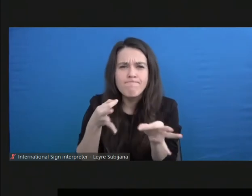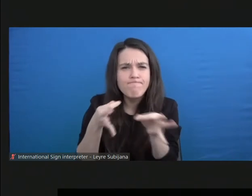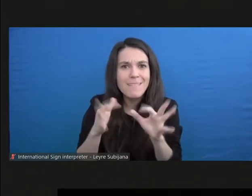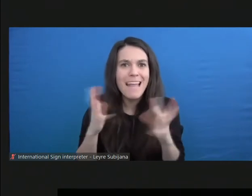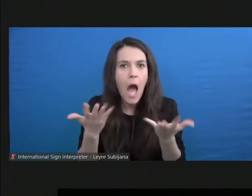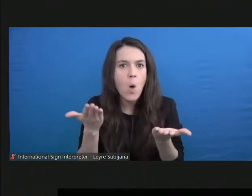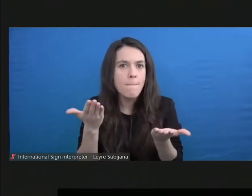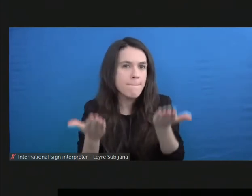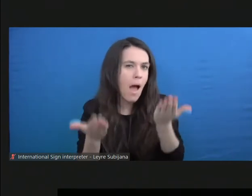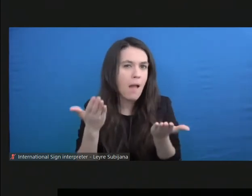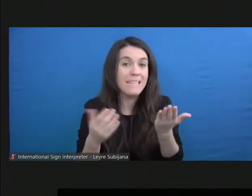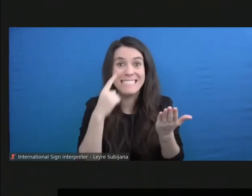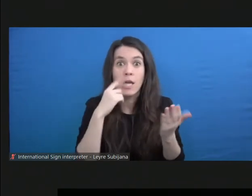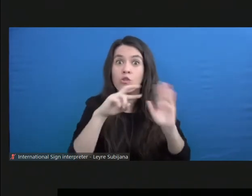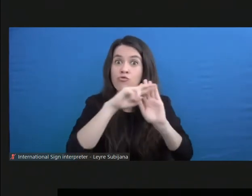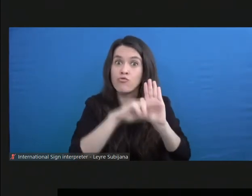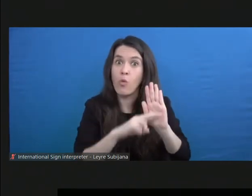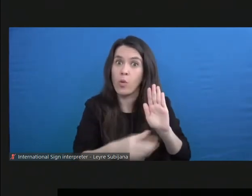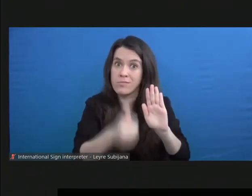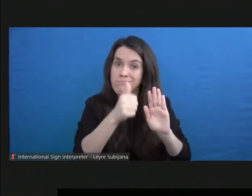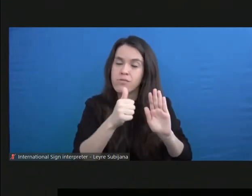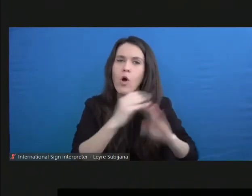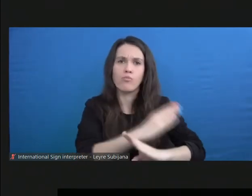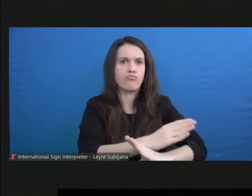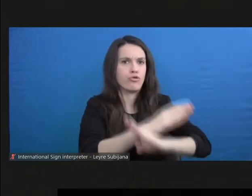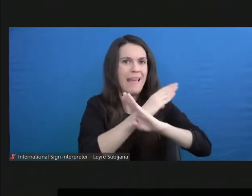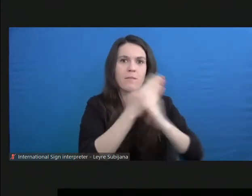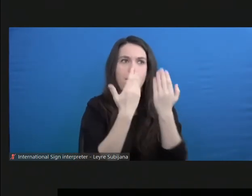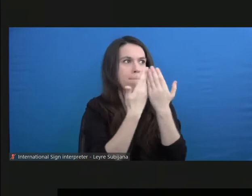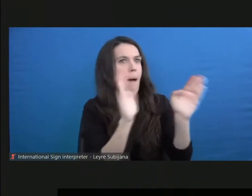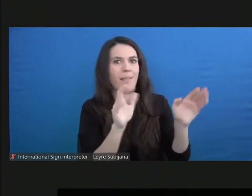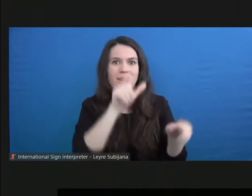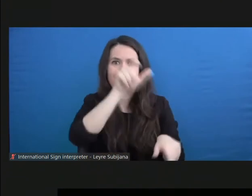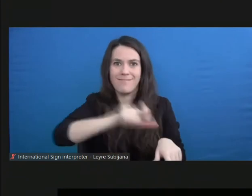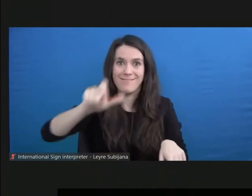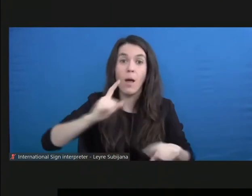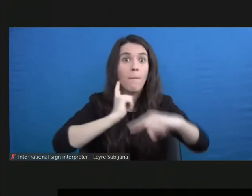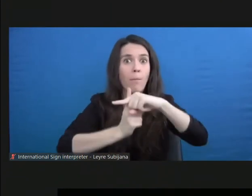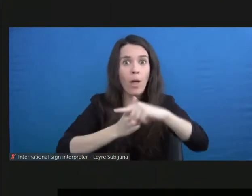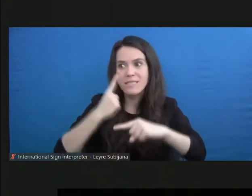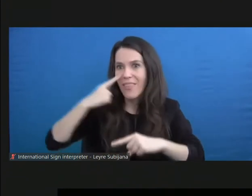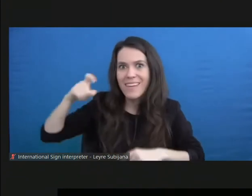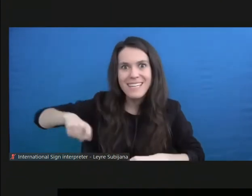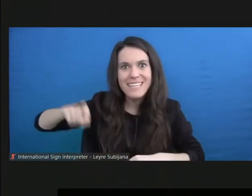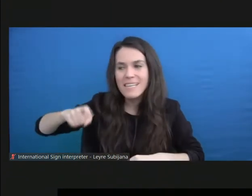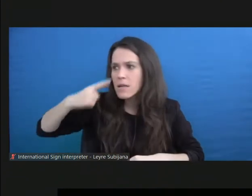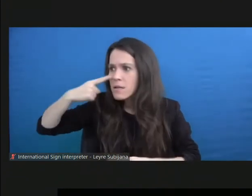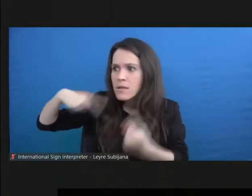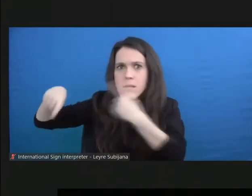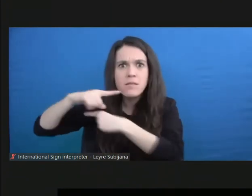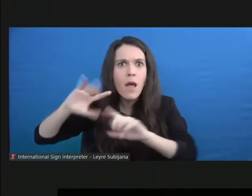between effective rules that protect the public interest and the need to